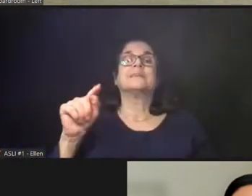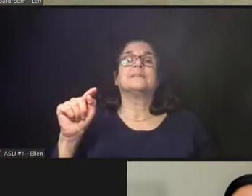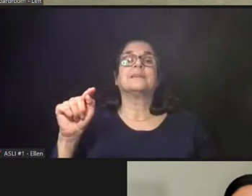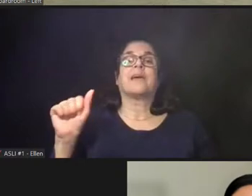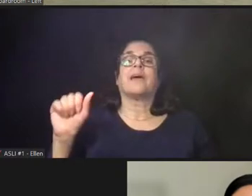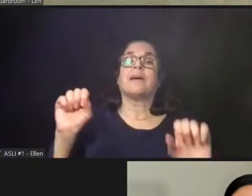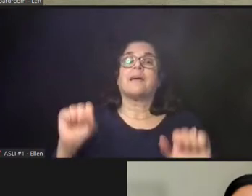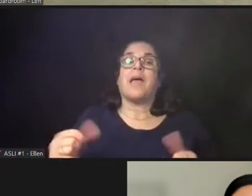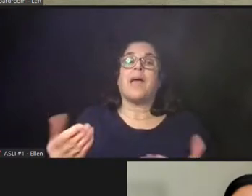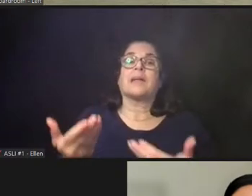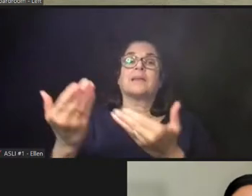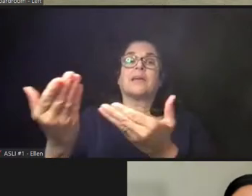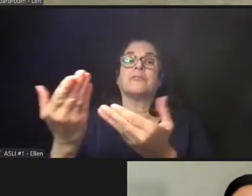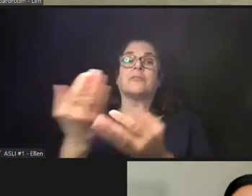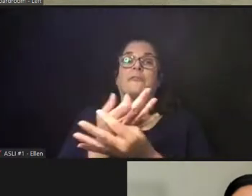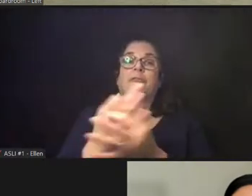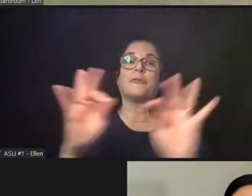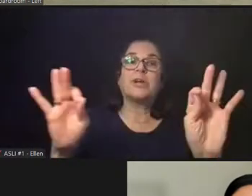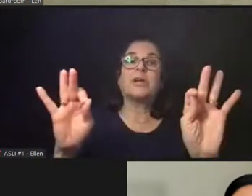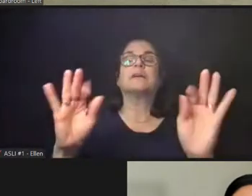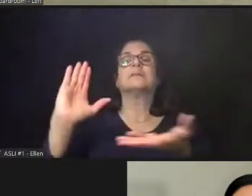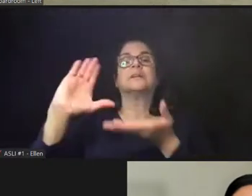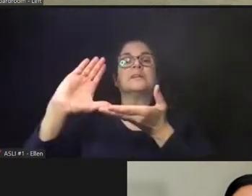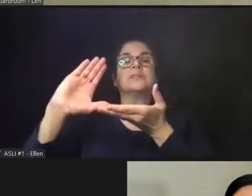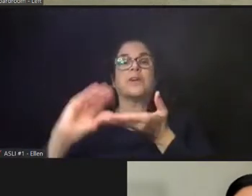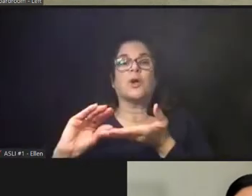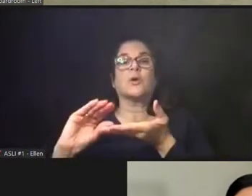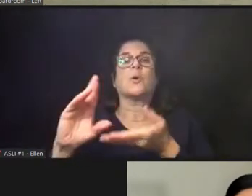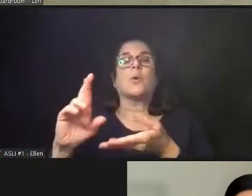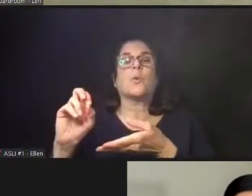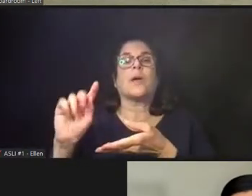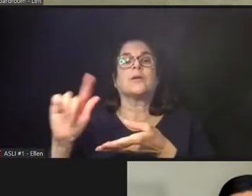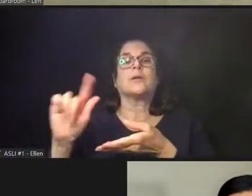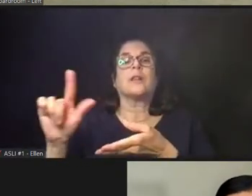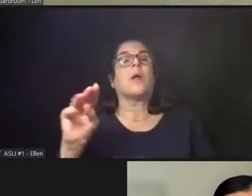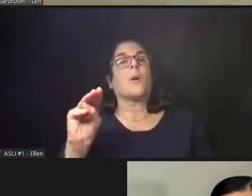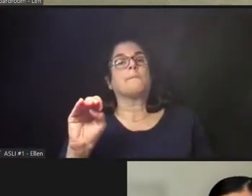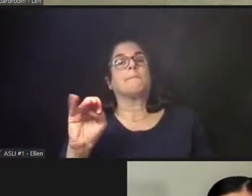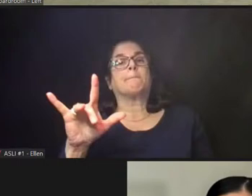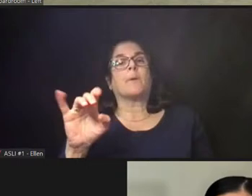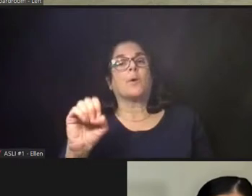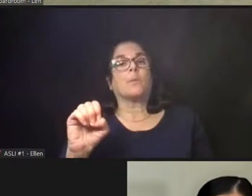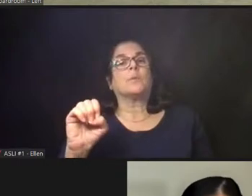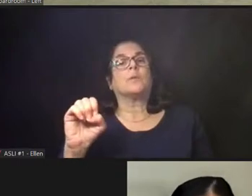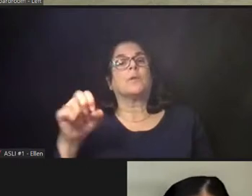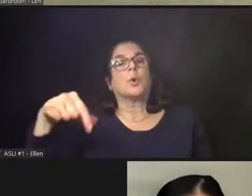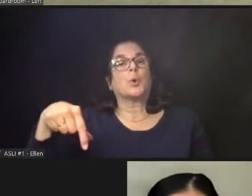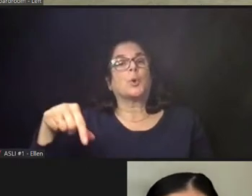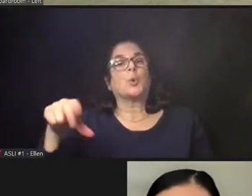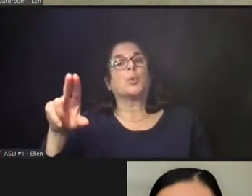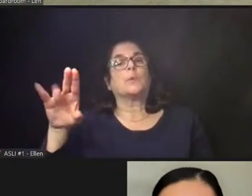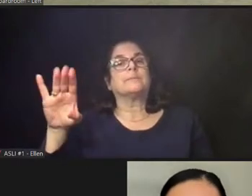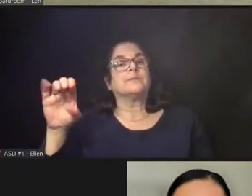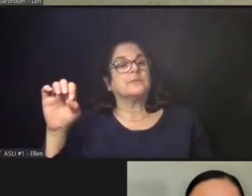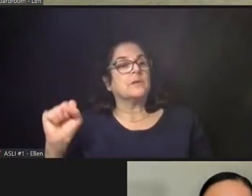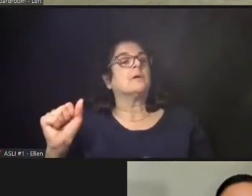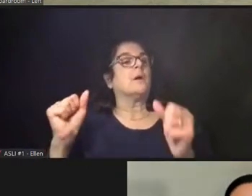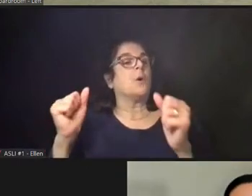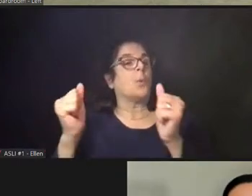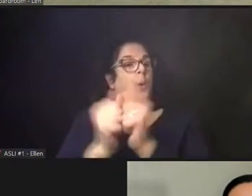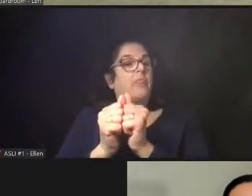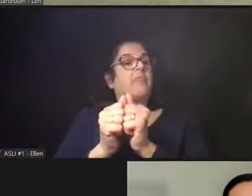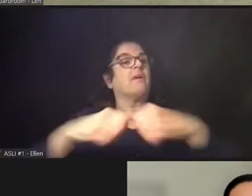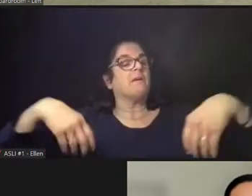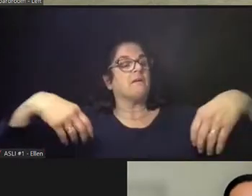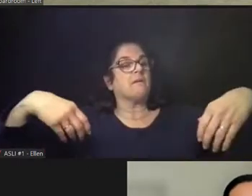discounted rentals on a promotional basis. The Mobile Cubes is working together with Intersection, CTA's advertising vendor, to